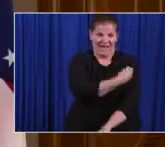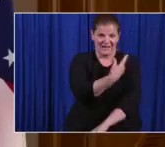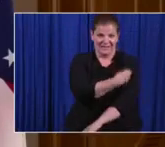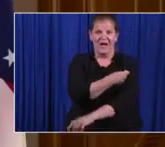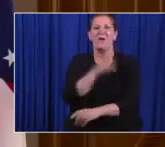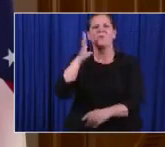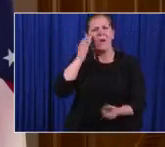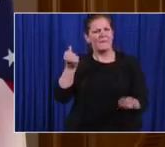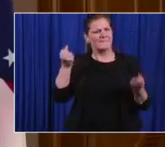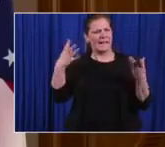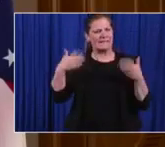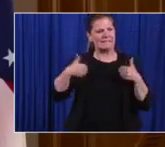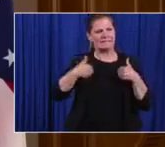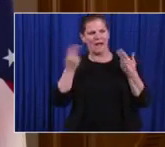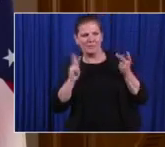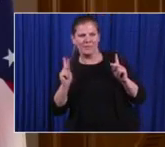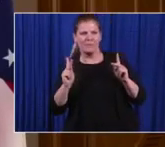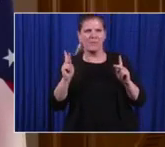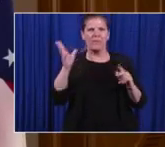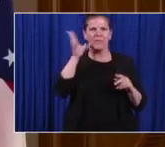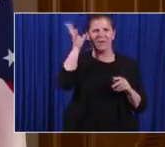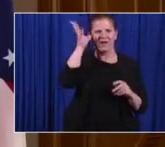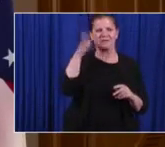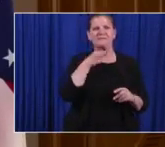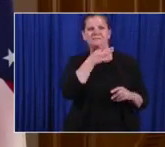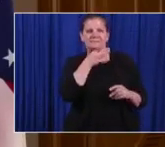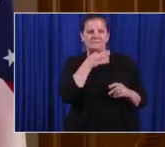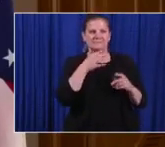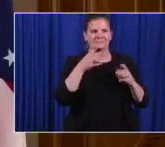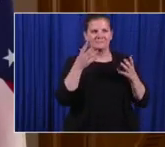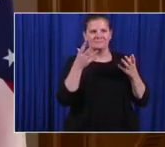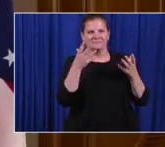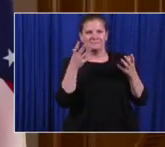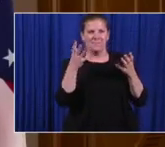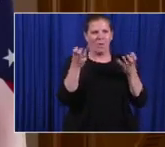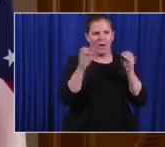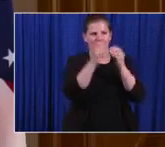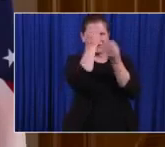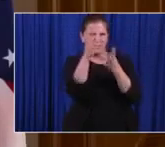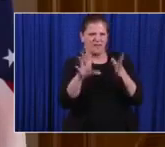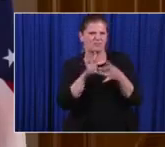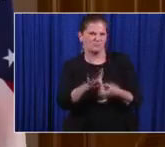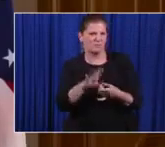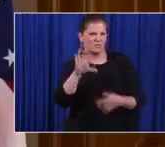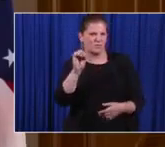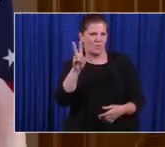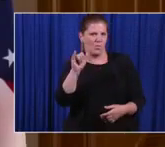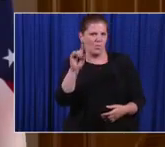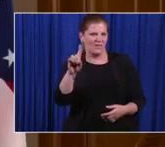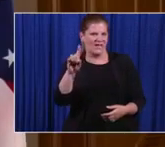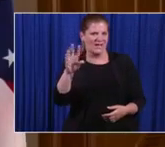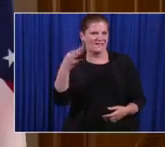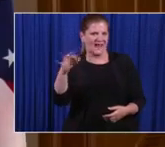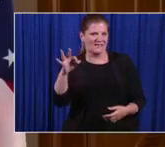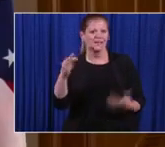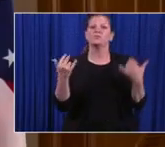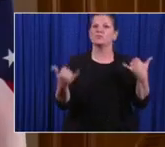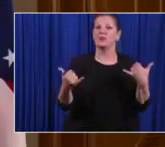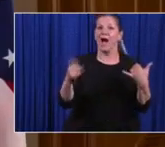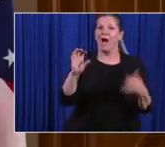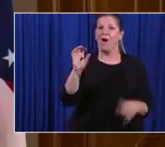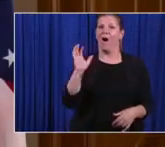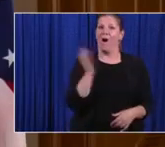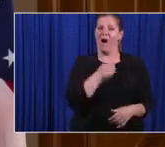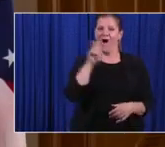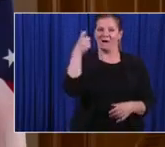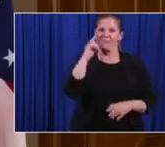questions about COVID-19. The Ohio Department of Health has prepared an additional set of frequently asked questions and answers